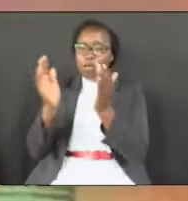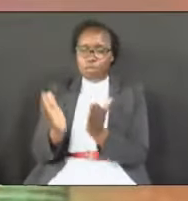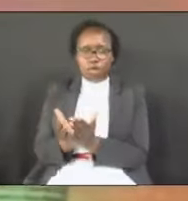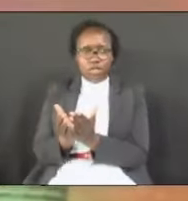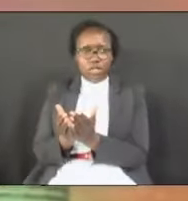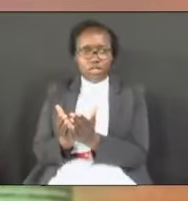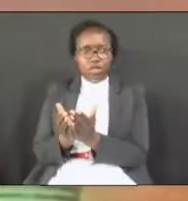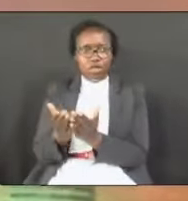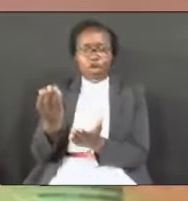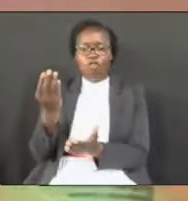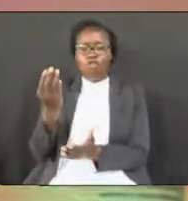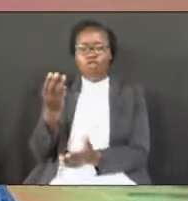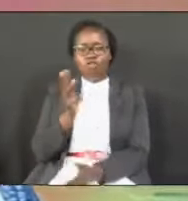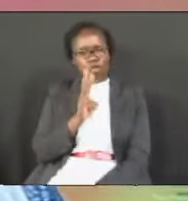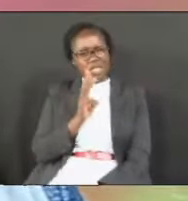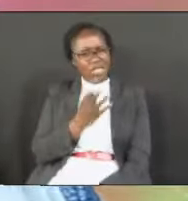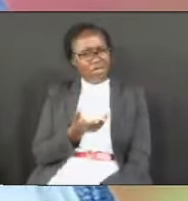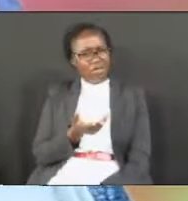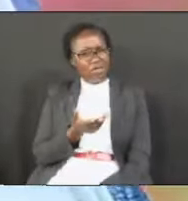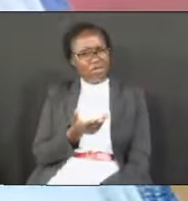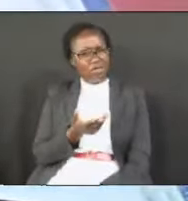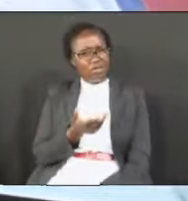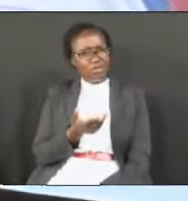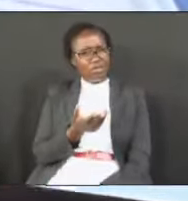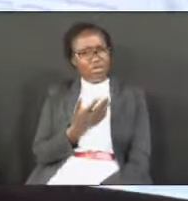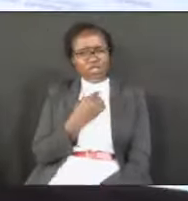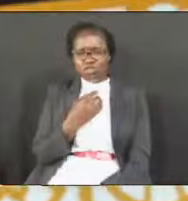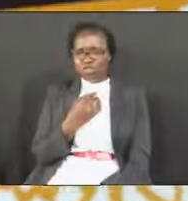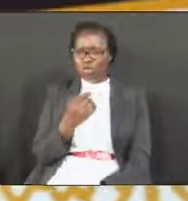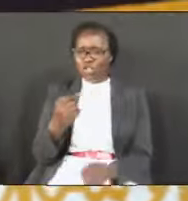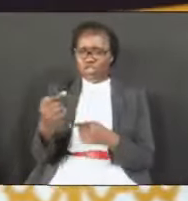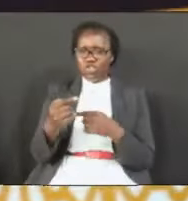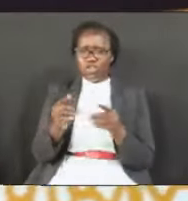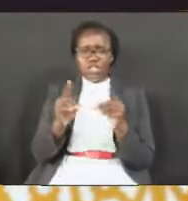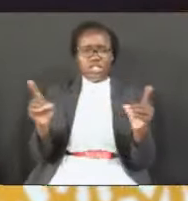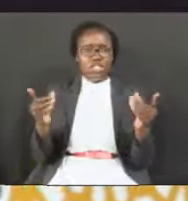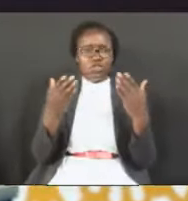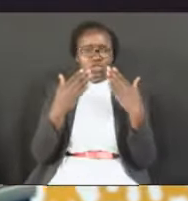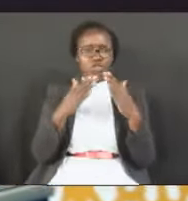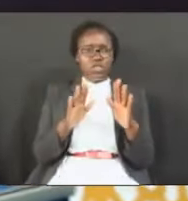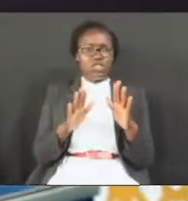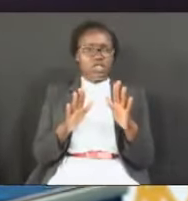water. A piece of bread. Before too long, it was over.